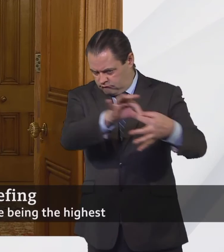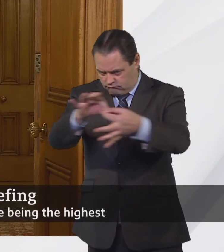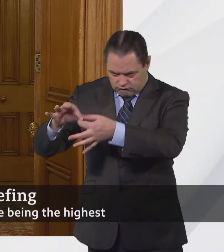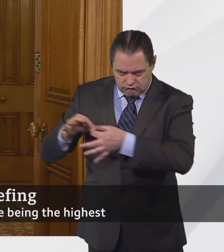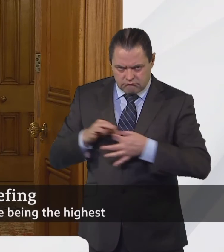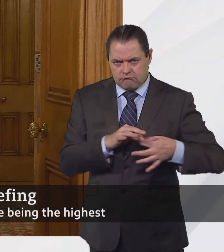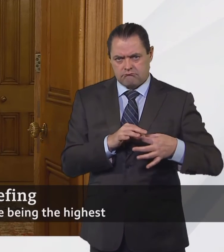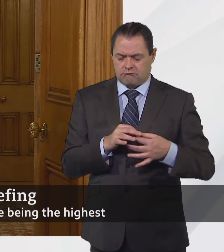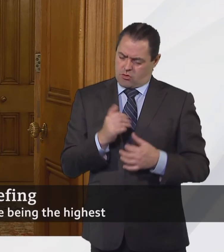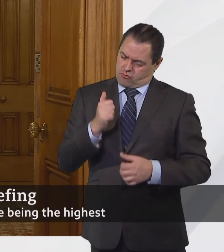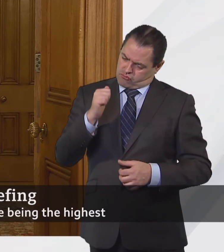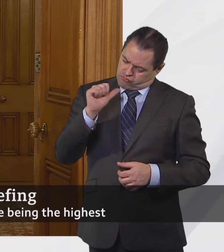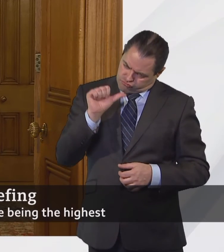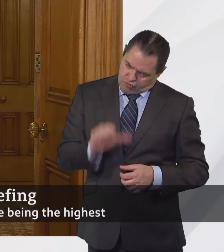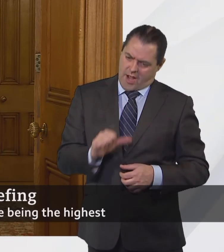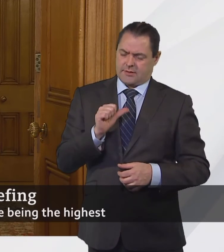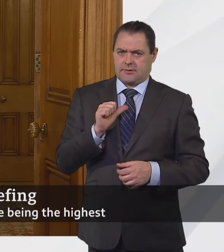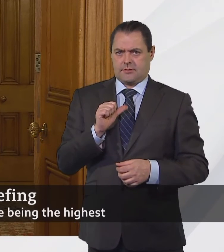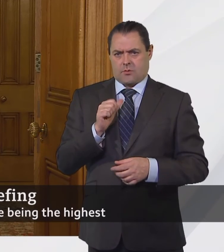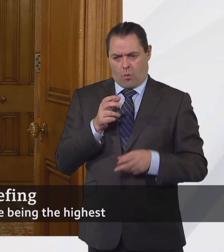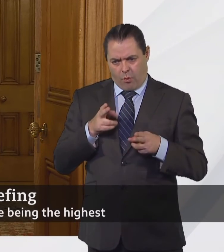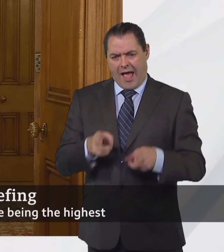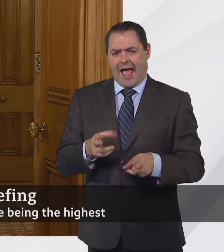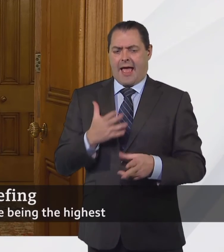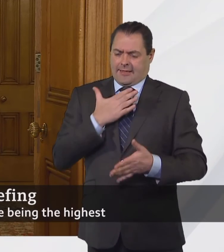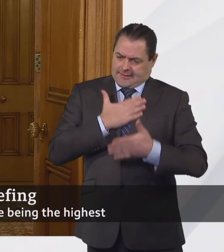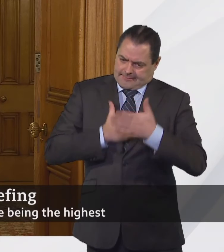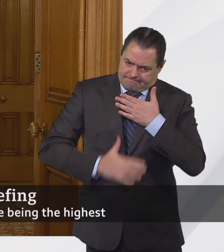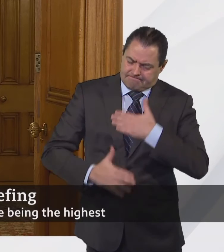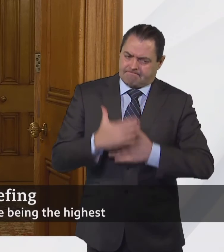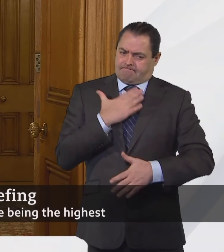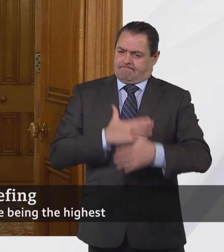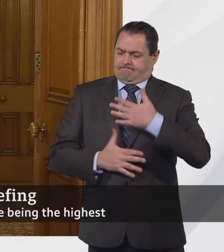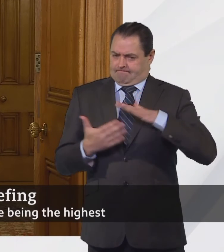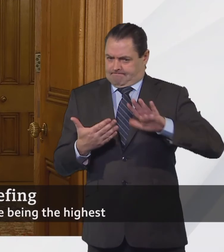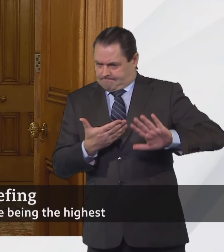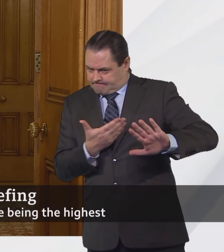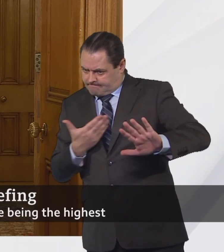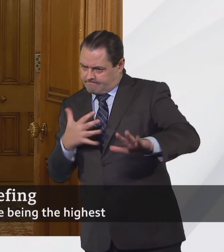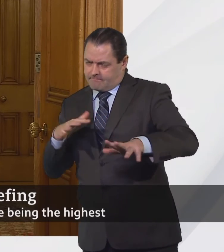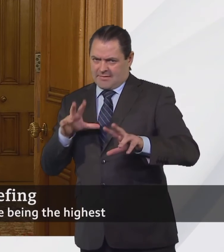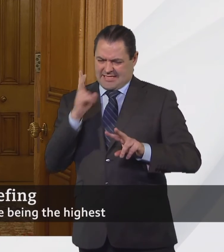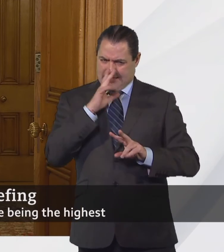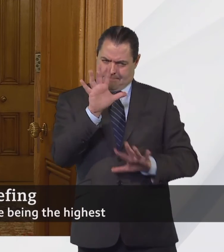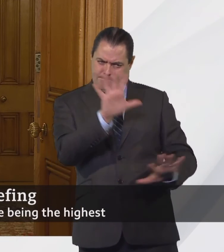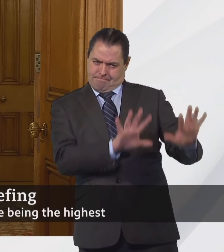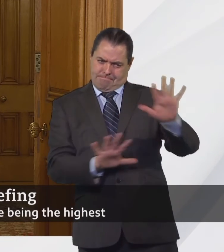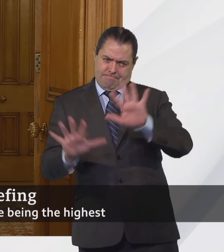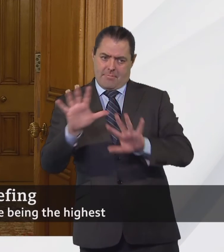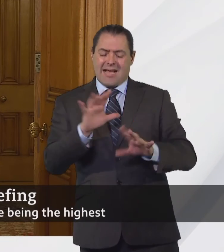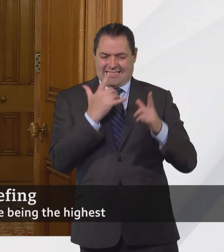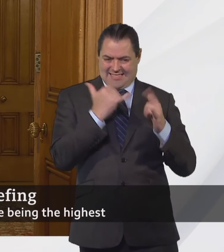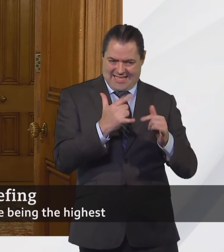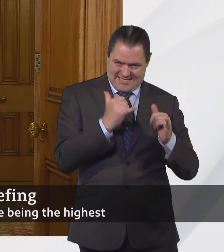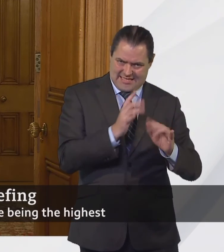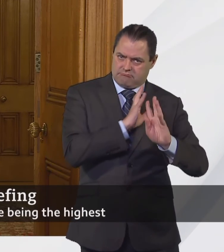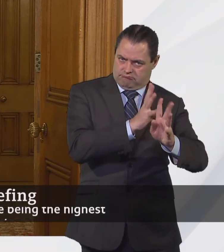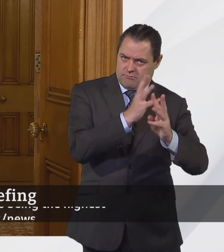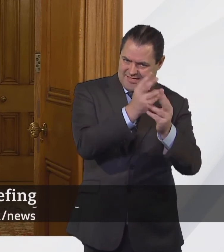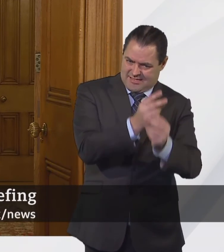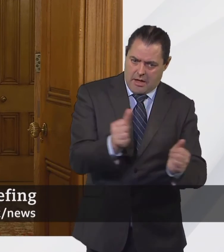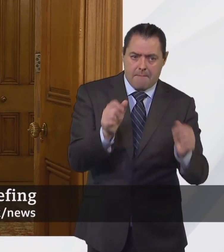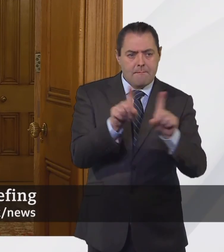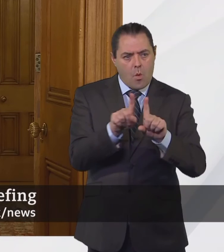the virus down. That's our clear impression, and I think that's fantastic. And yes, of course, we'll be making sure that